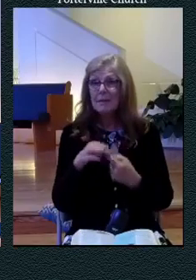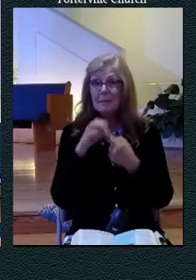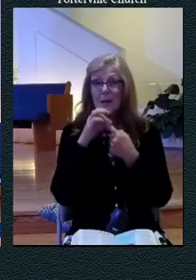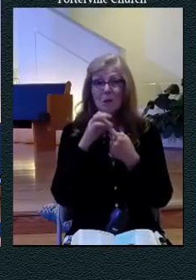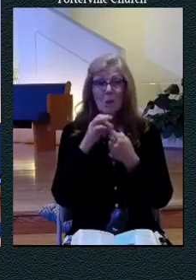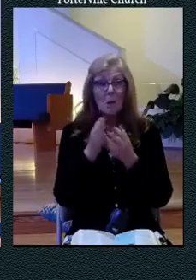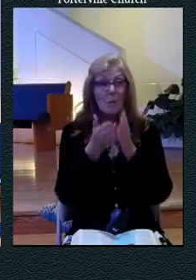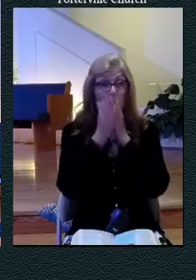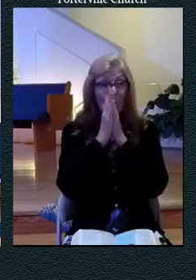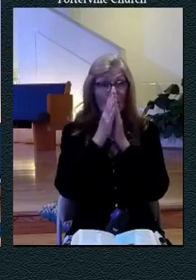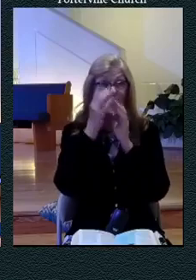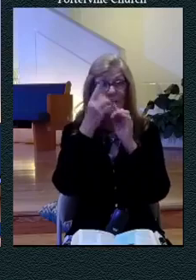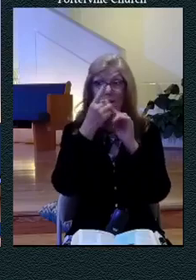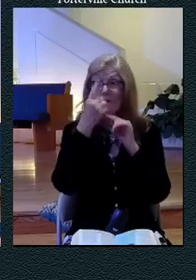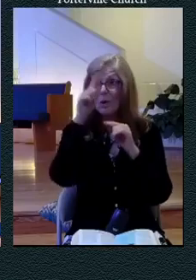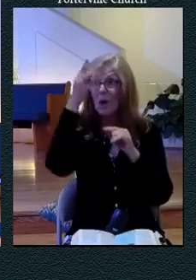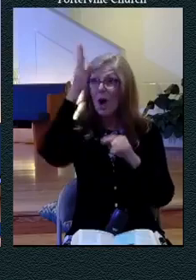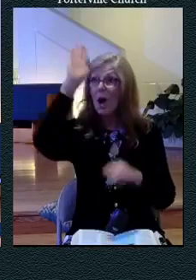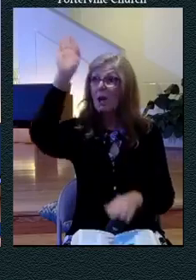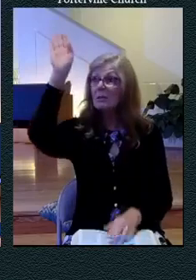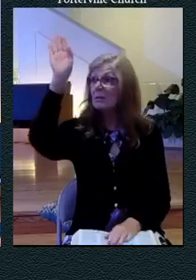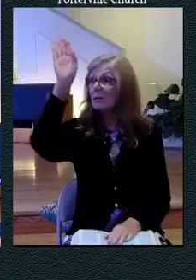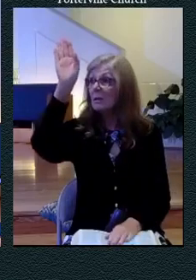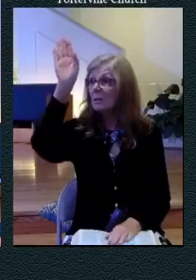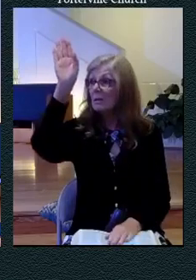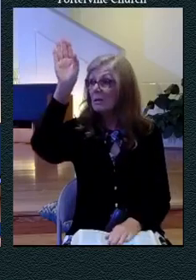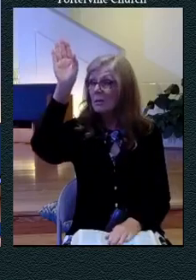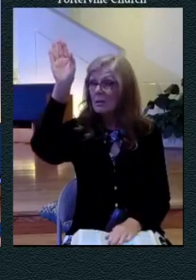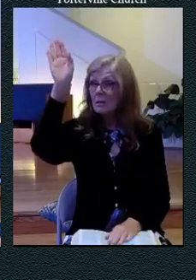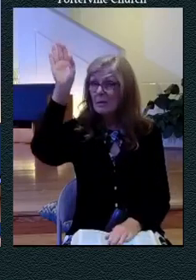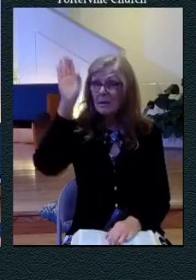Silent request? Let's show it by raising our hands.